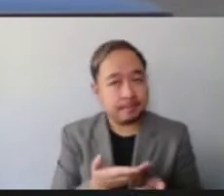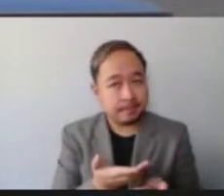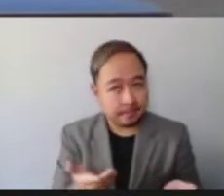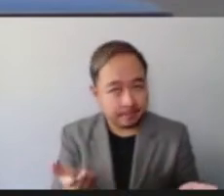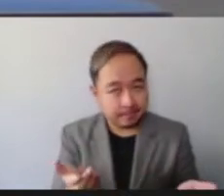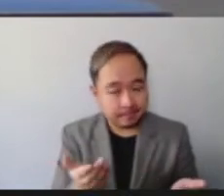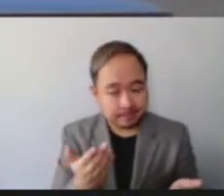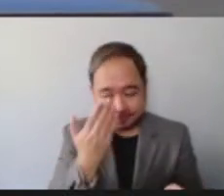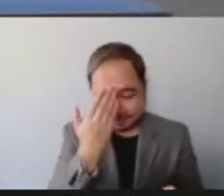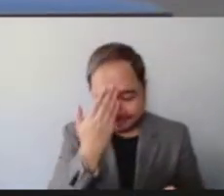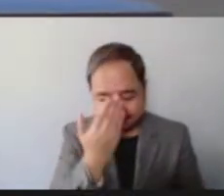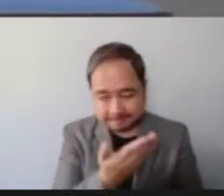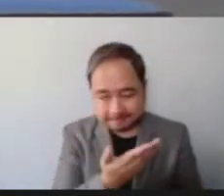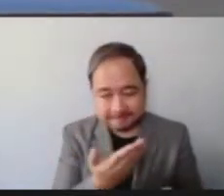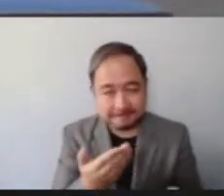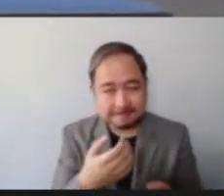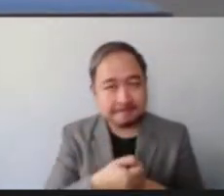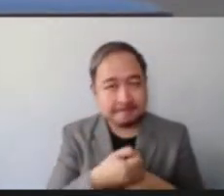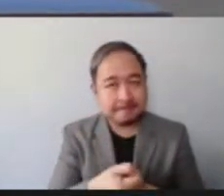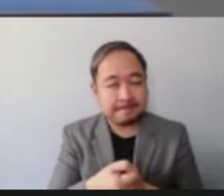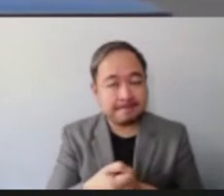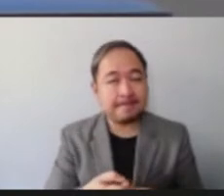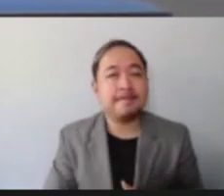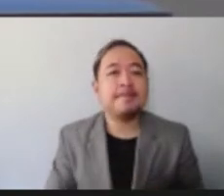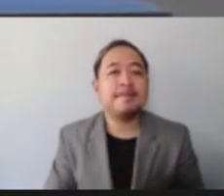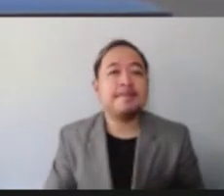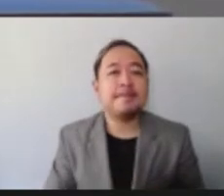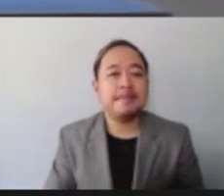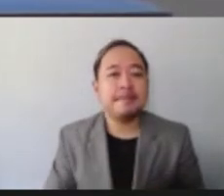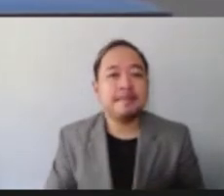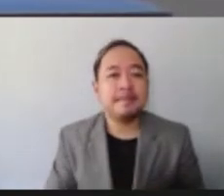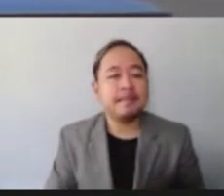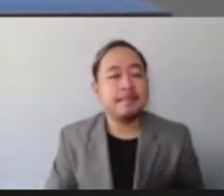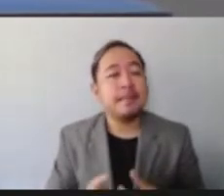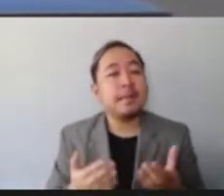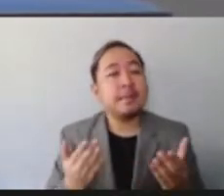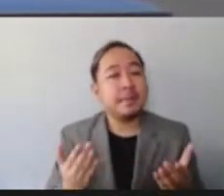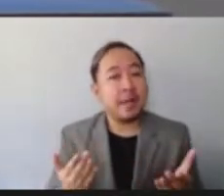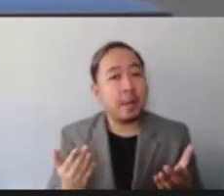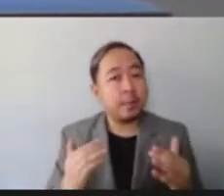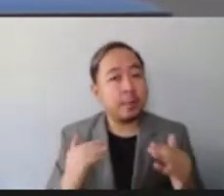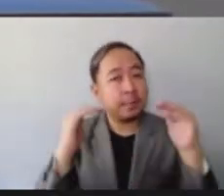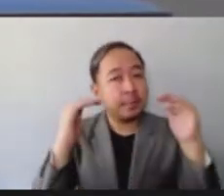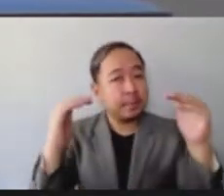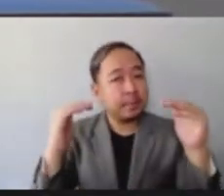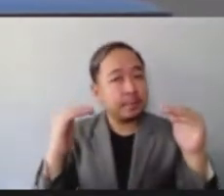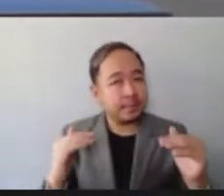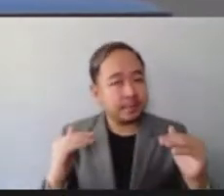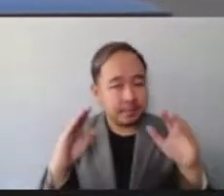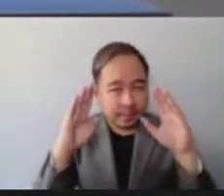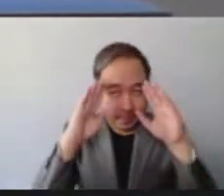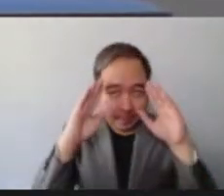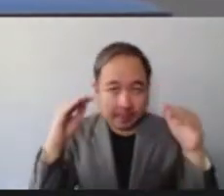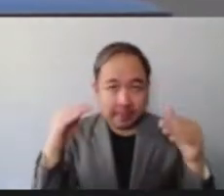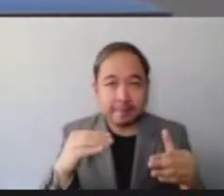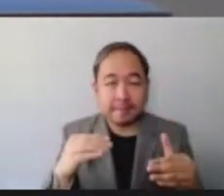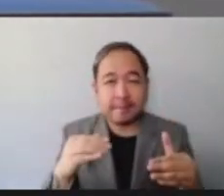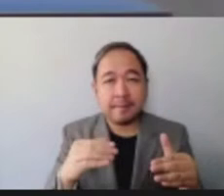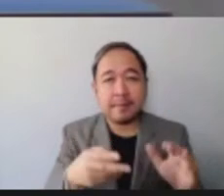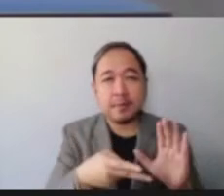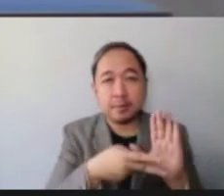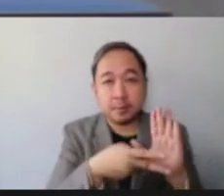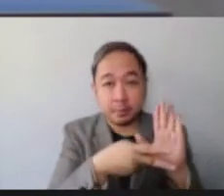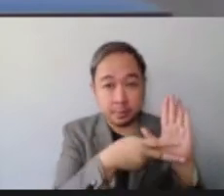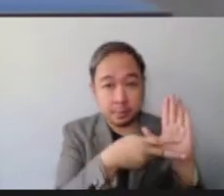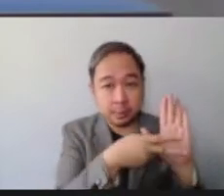distinguish delegates let us now proceed with the consideration of agenda item